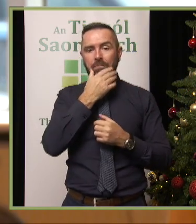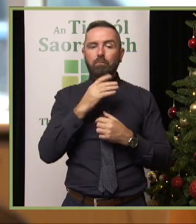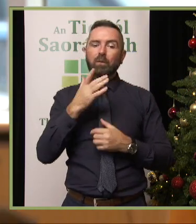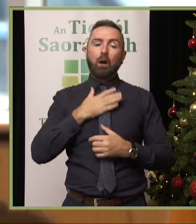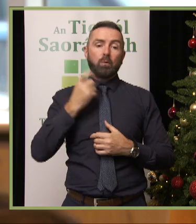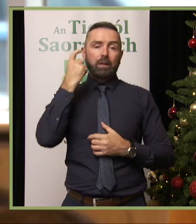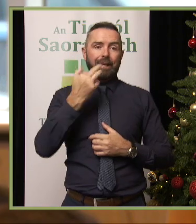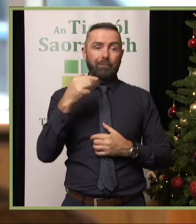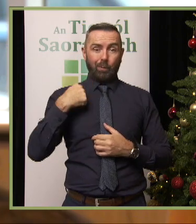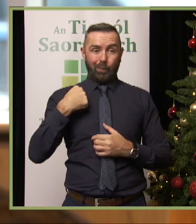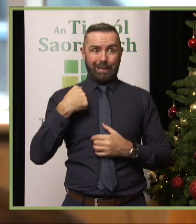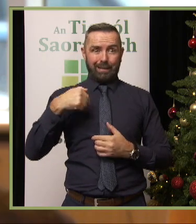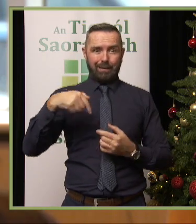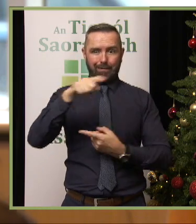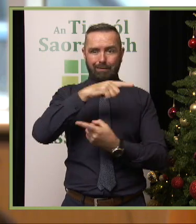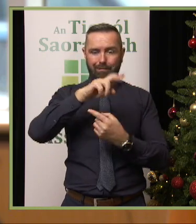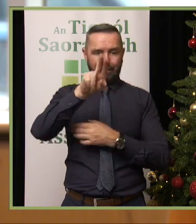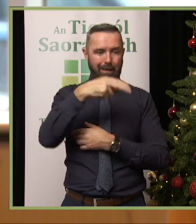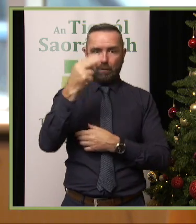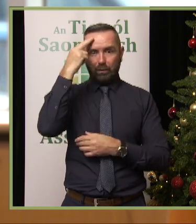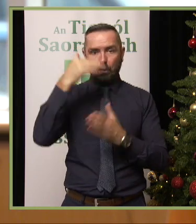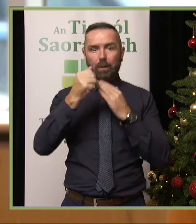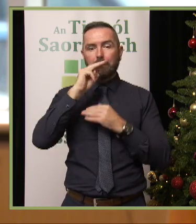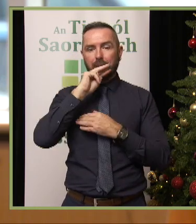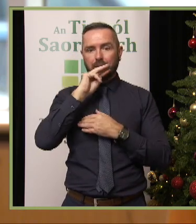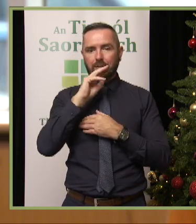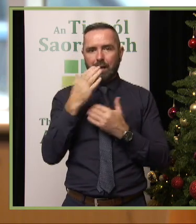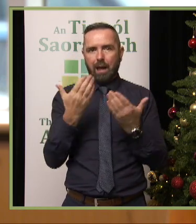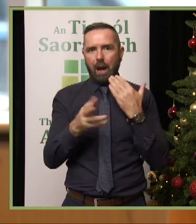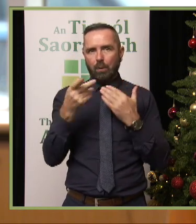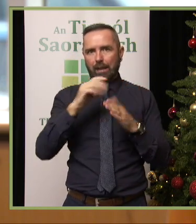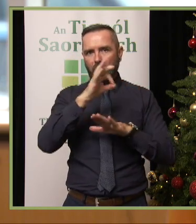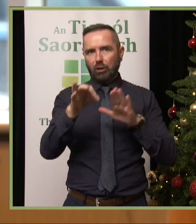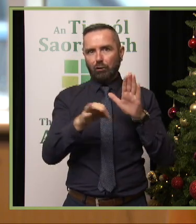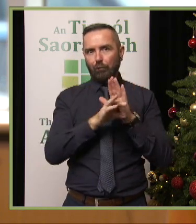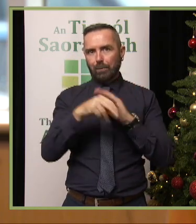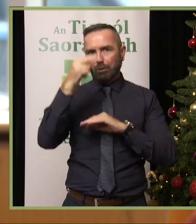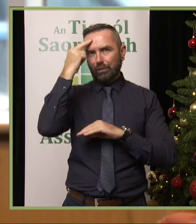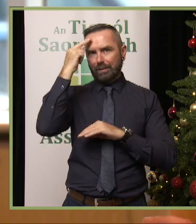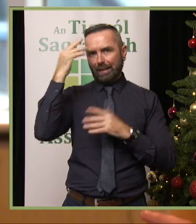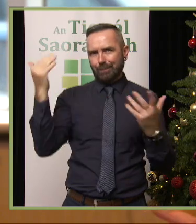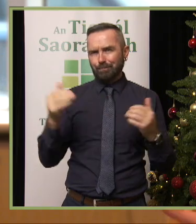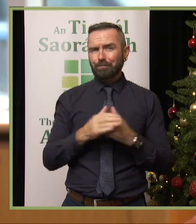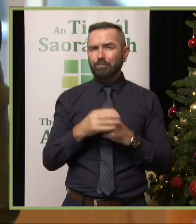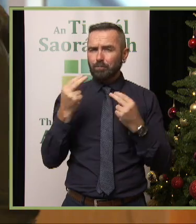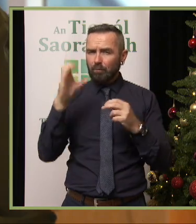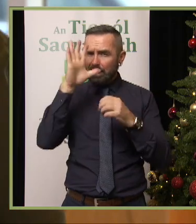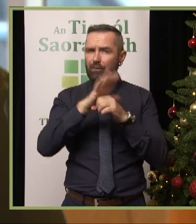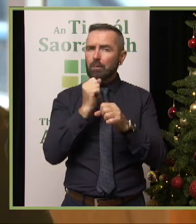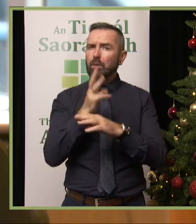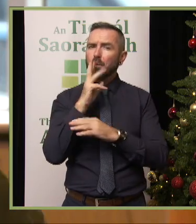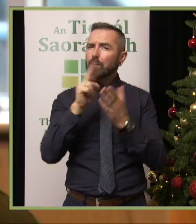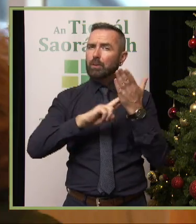meant after being in this room, that sending it to government, so we need to be careful how we word it.